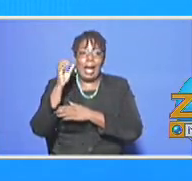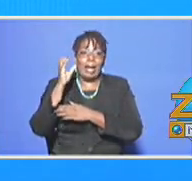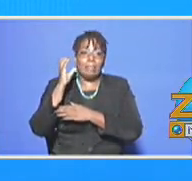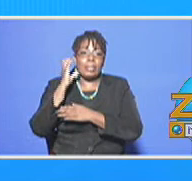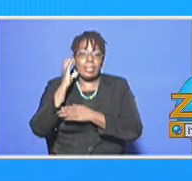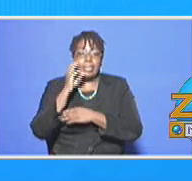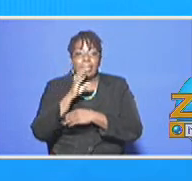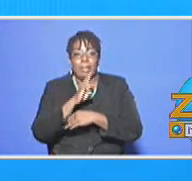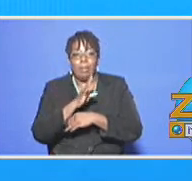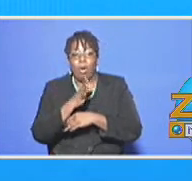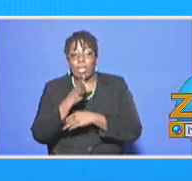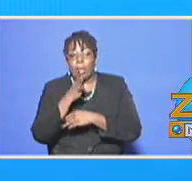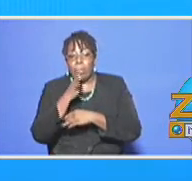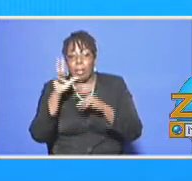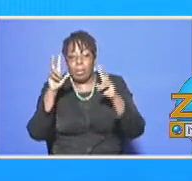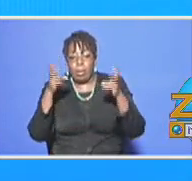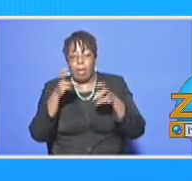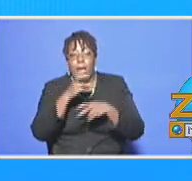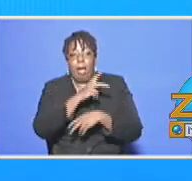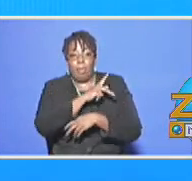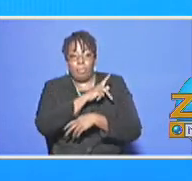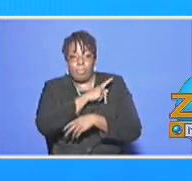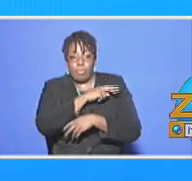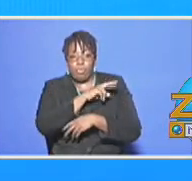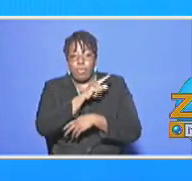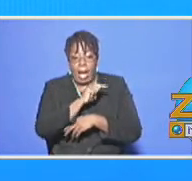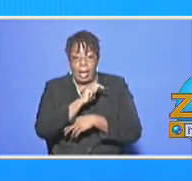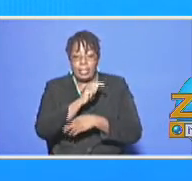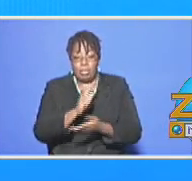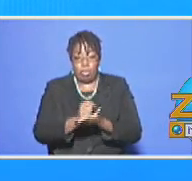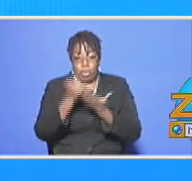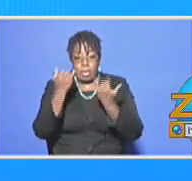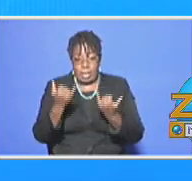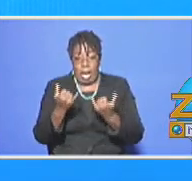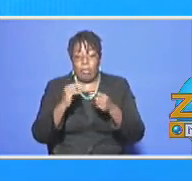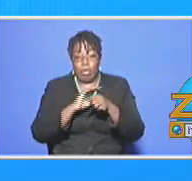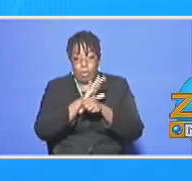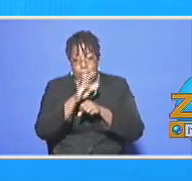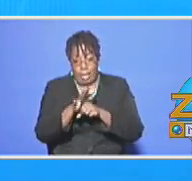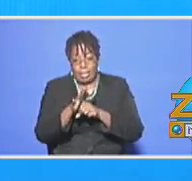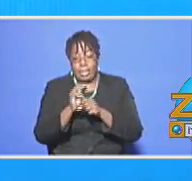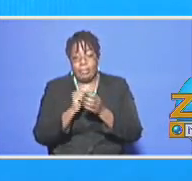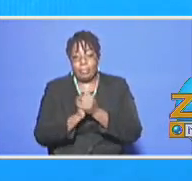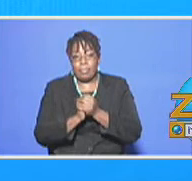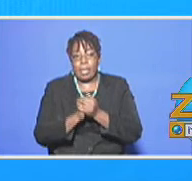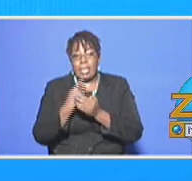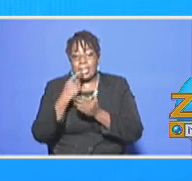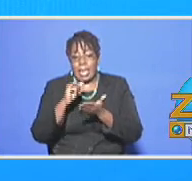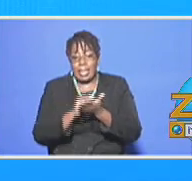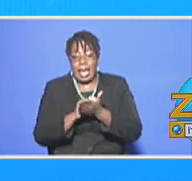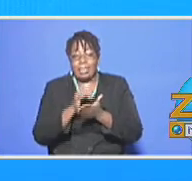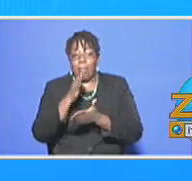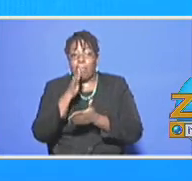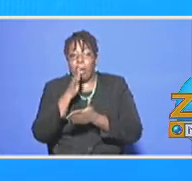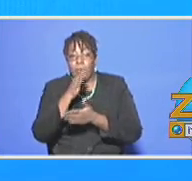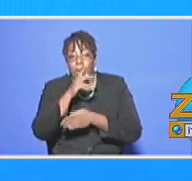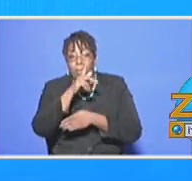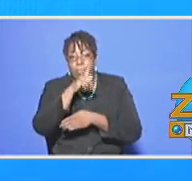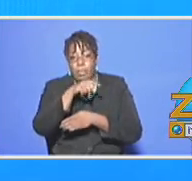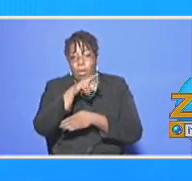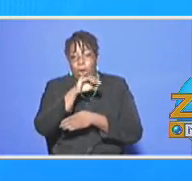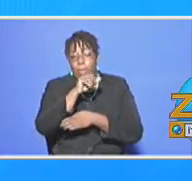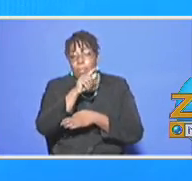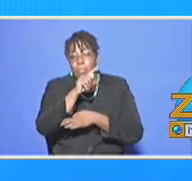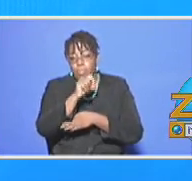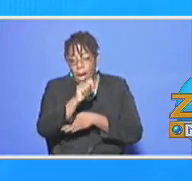Pratt, among those being treated for COVID. Opposition Leader Philip Davis indicating in a statement that Mother Pratt, as she's affectionately